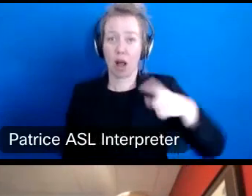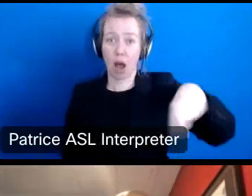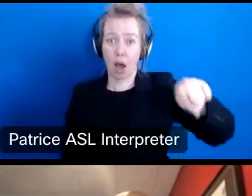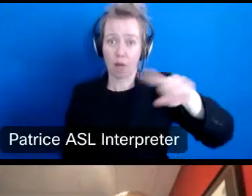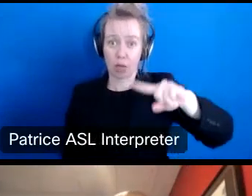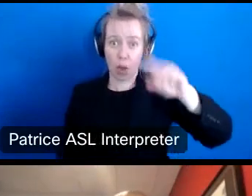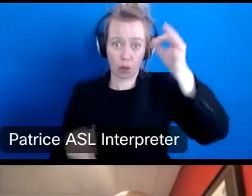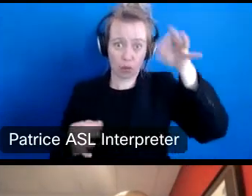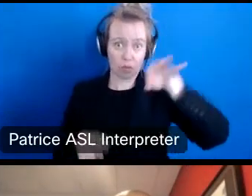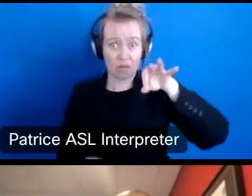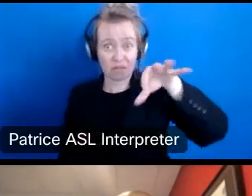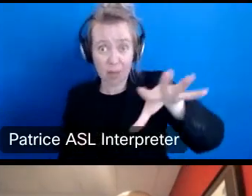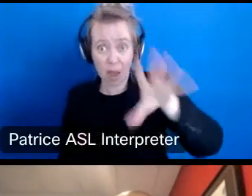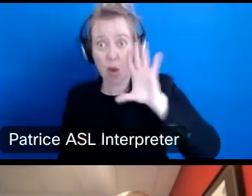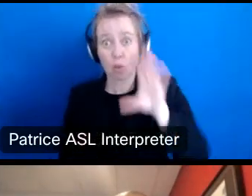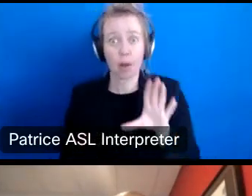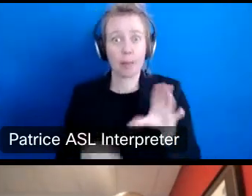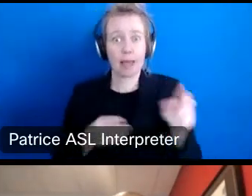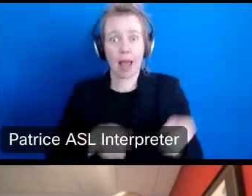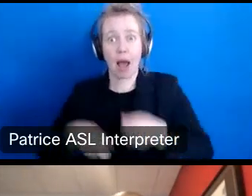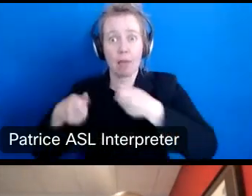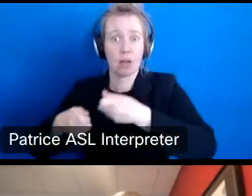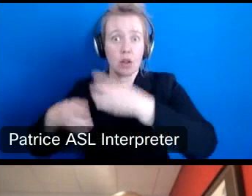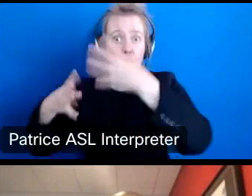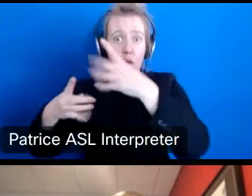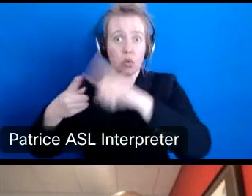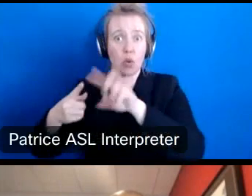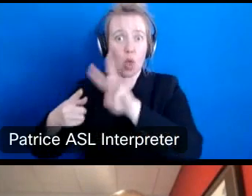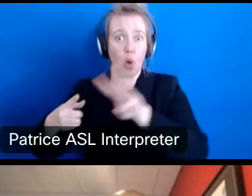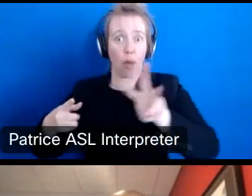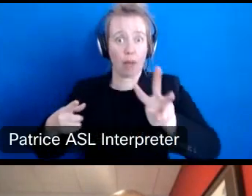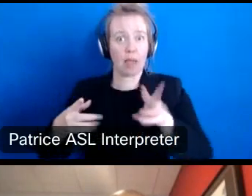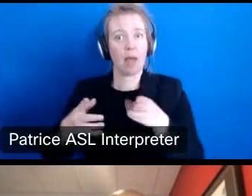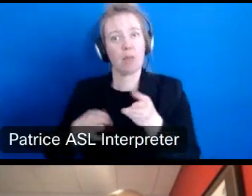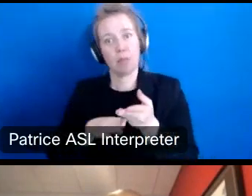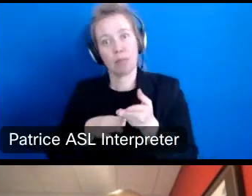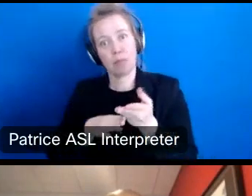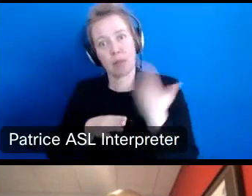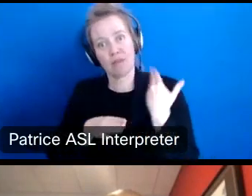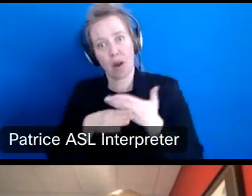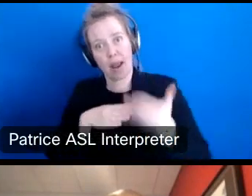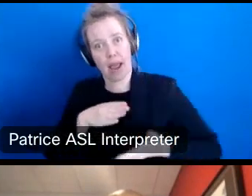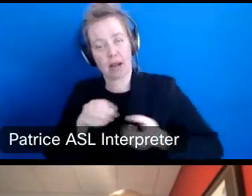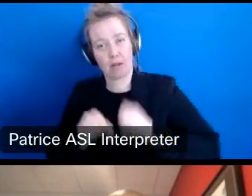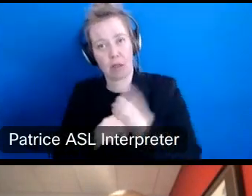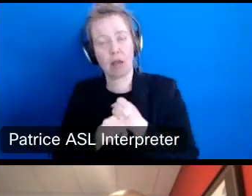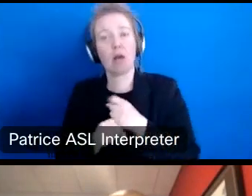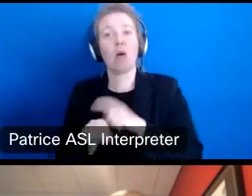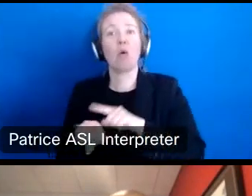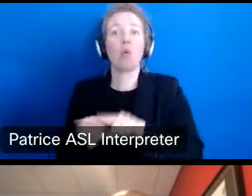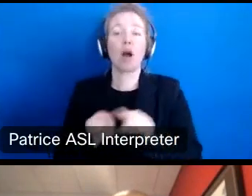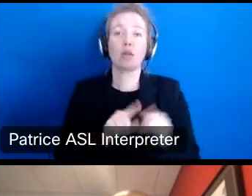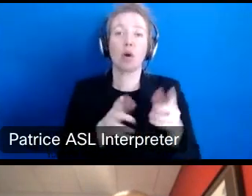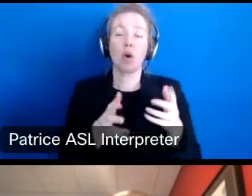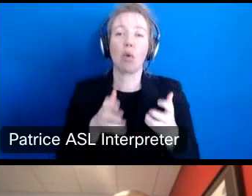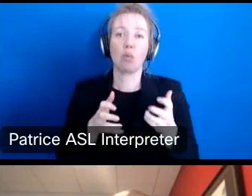implemented over the year period of time. But what we also are doing is being able to focus more of our efforts also on our high injury network and a